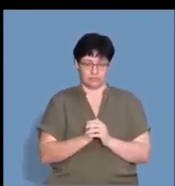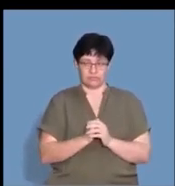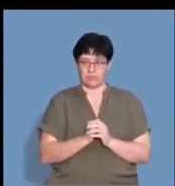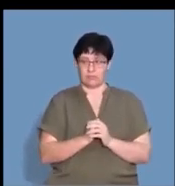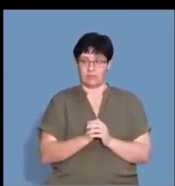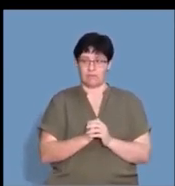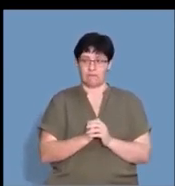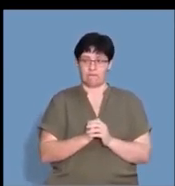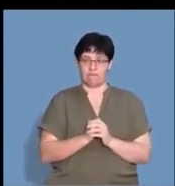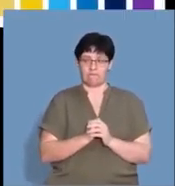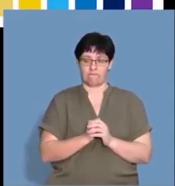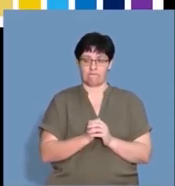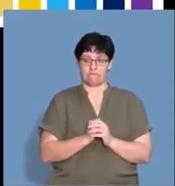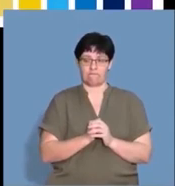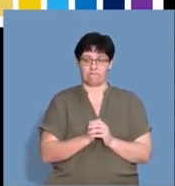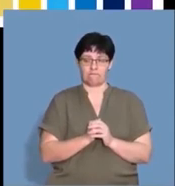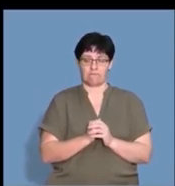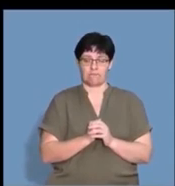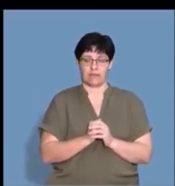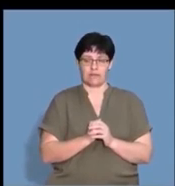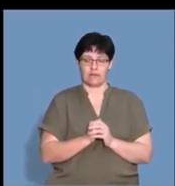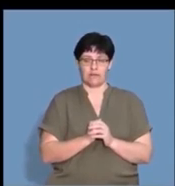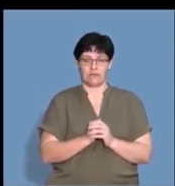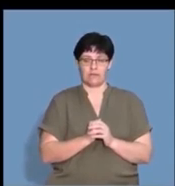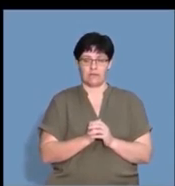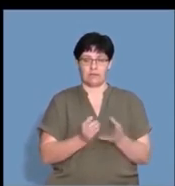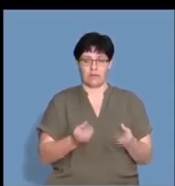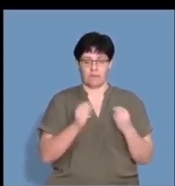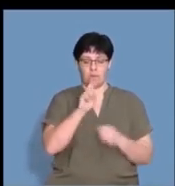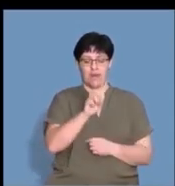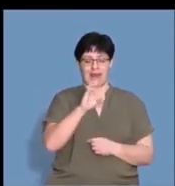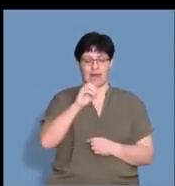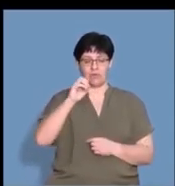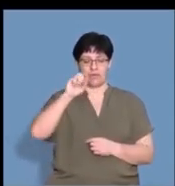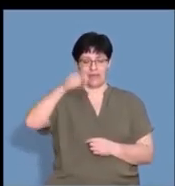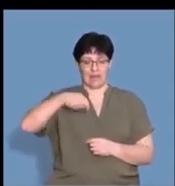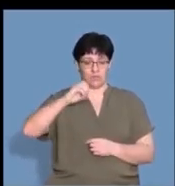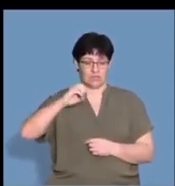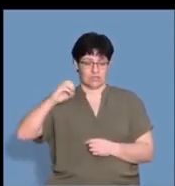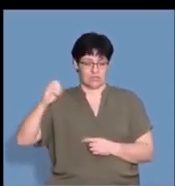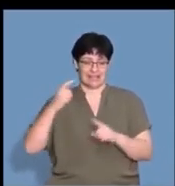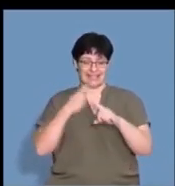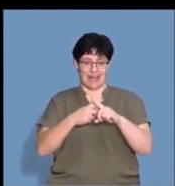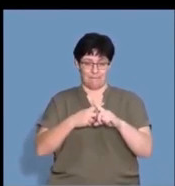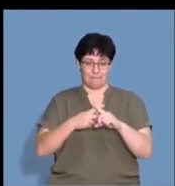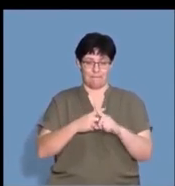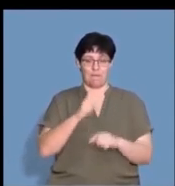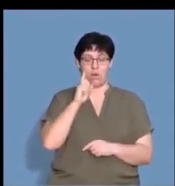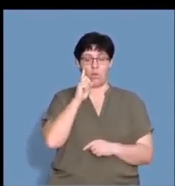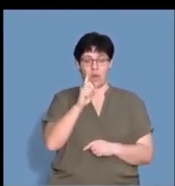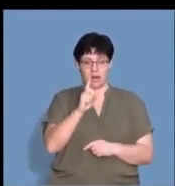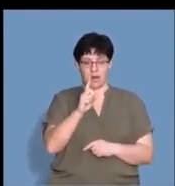There are 5 zeros there. So I'm going to take my 100,000 and times that by 1 with